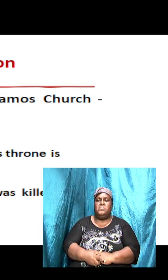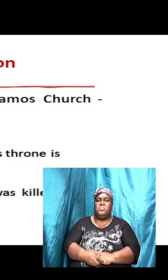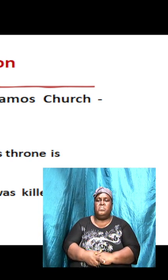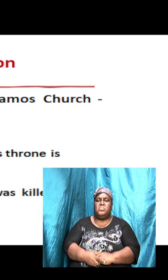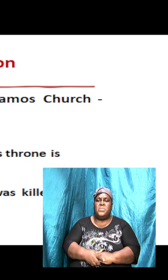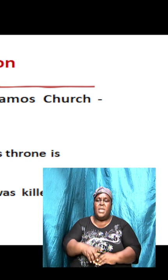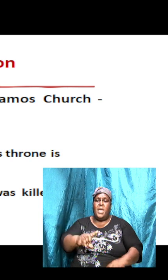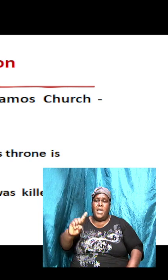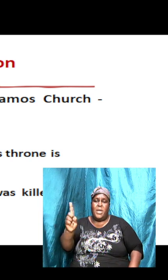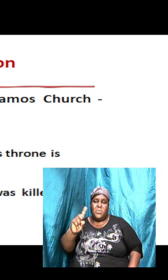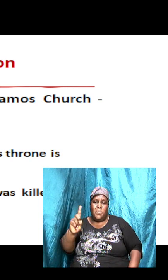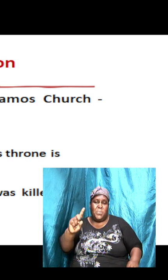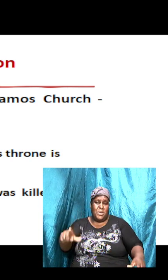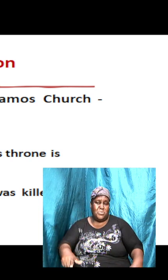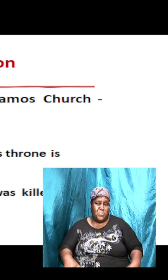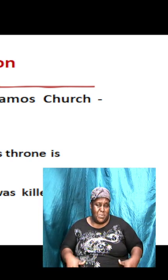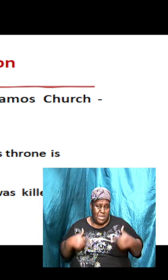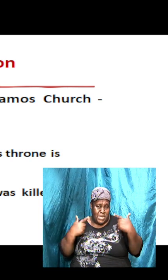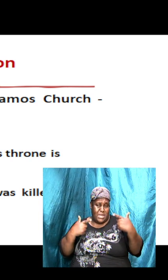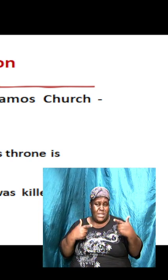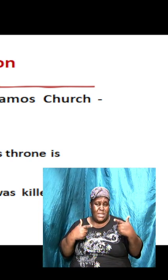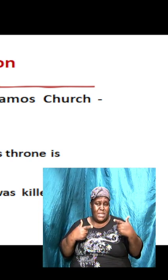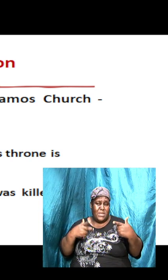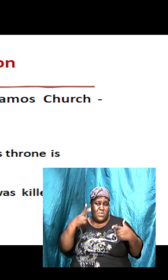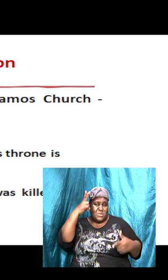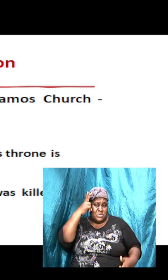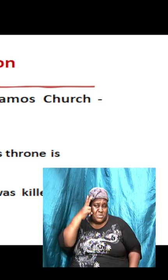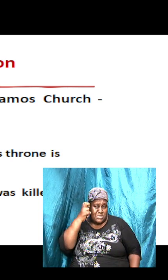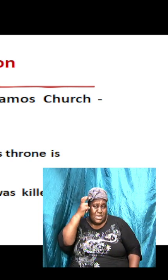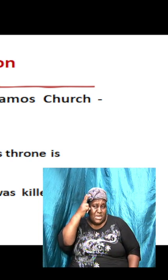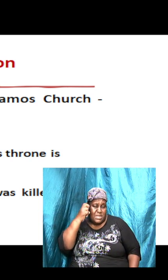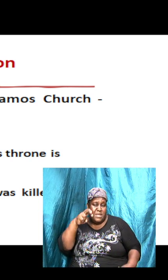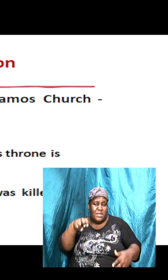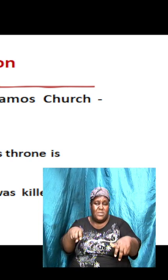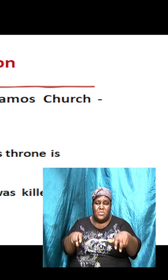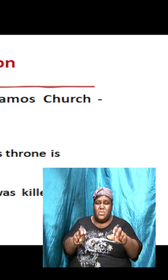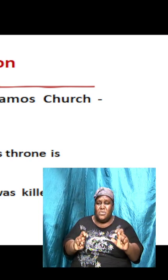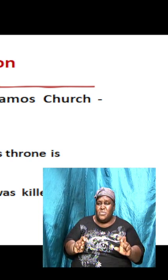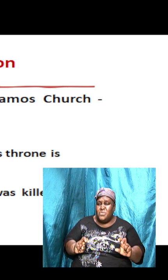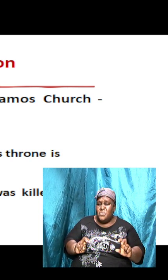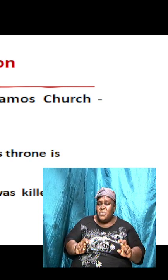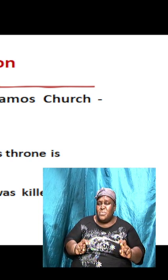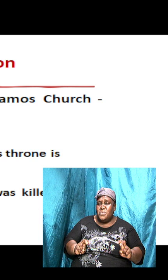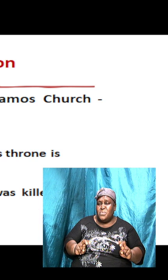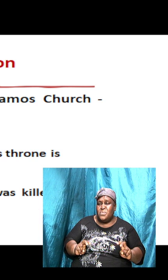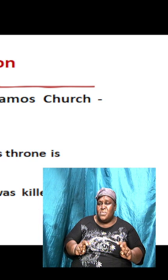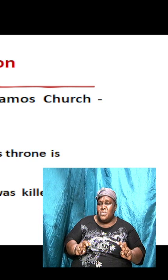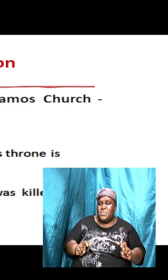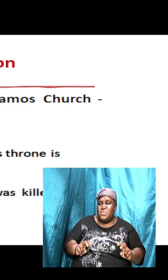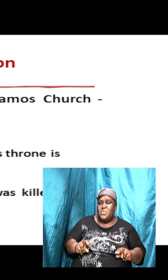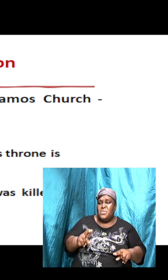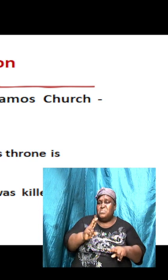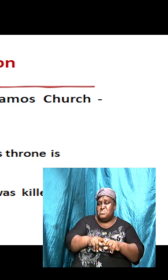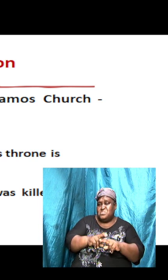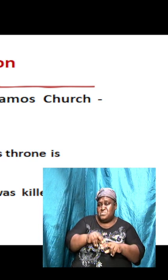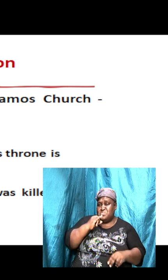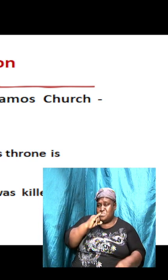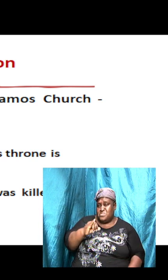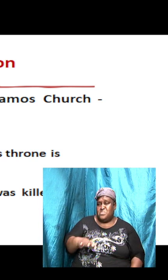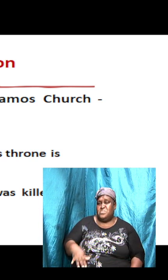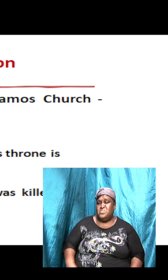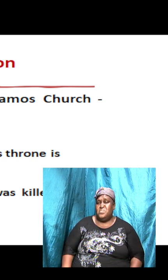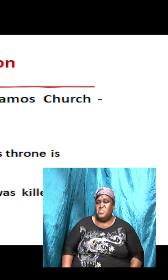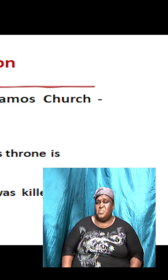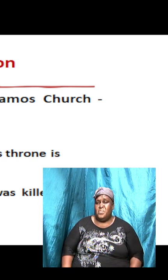and where you dwell, where Satan's throne or Satan's seat is.